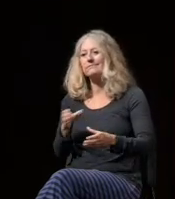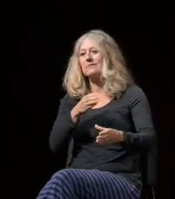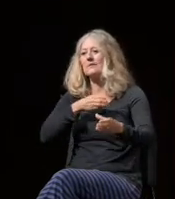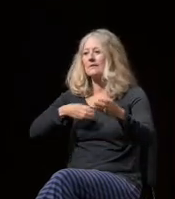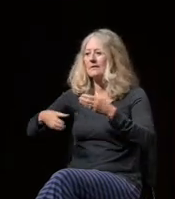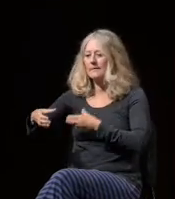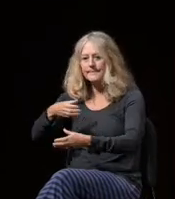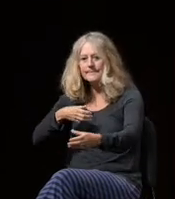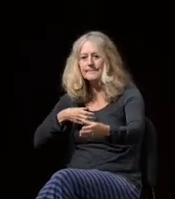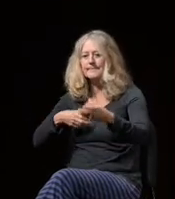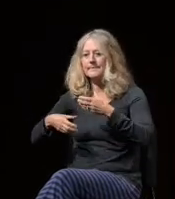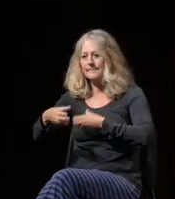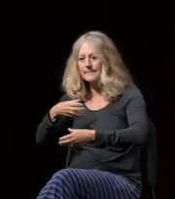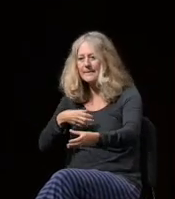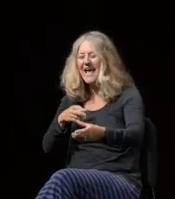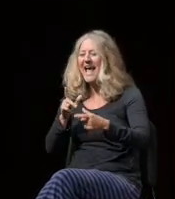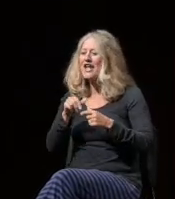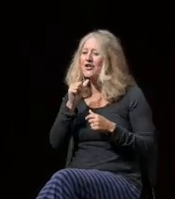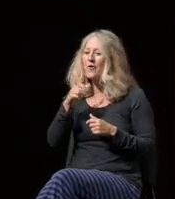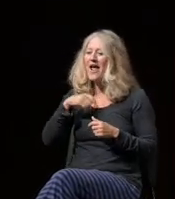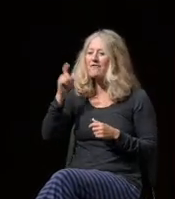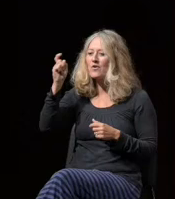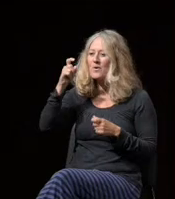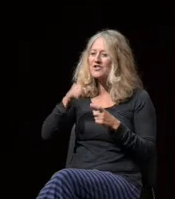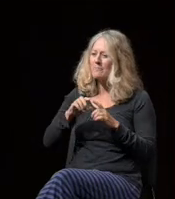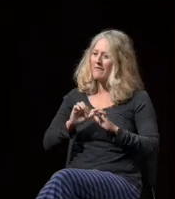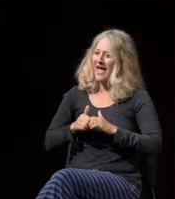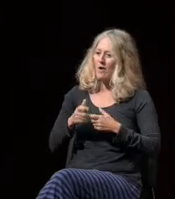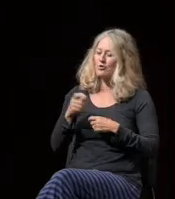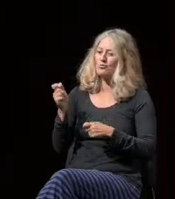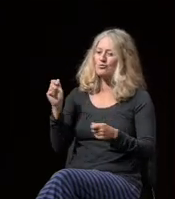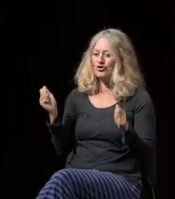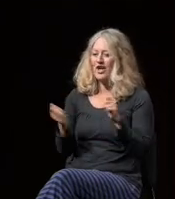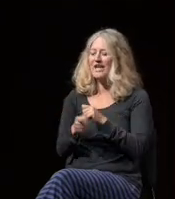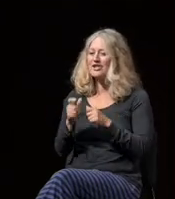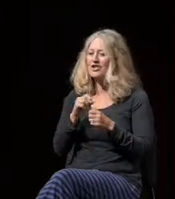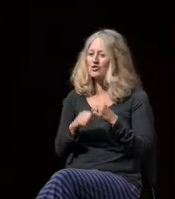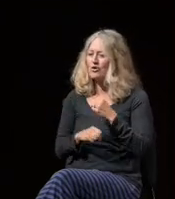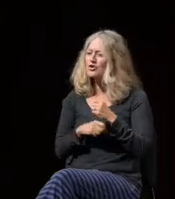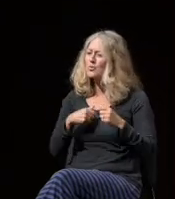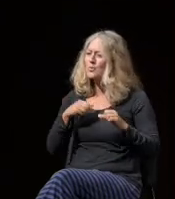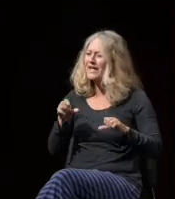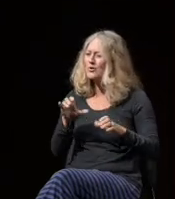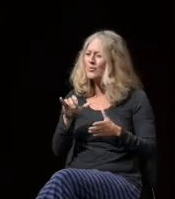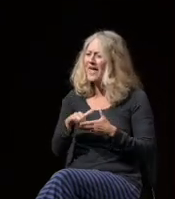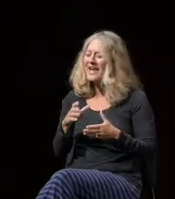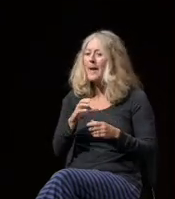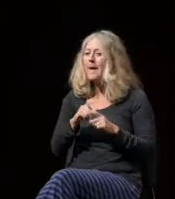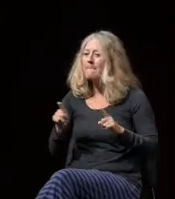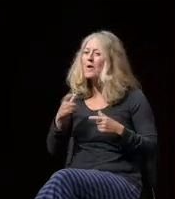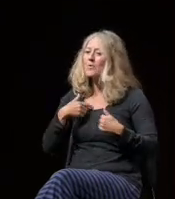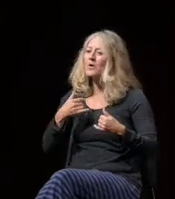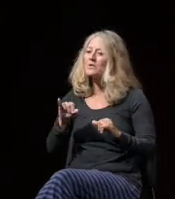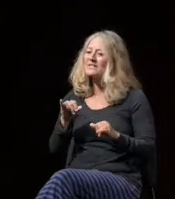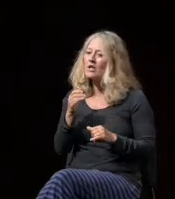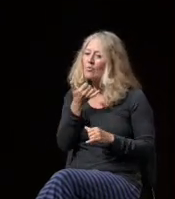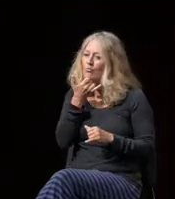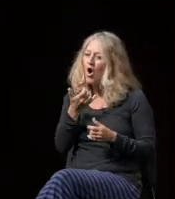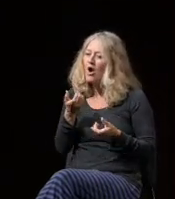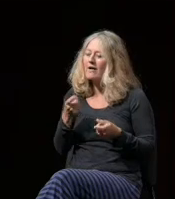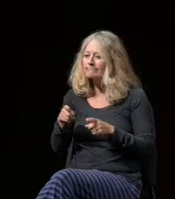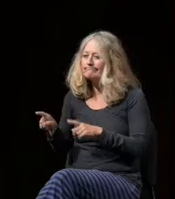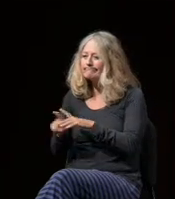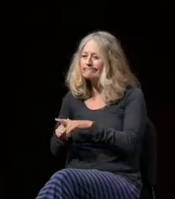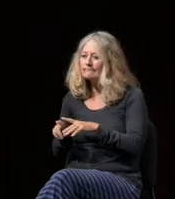have the benefit of your wisdom in terms of how you would have changed that structure. We get to do all of that, but we're still gonna get it wrong. One time I